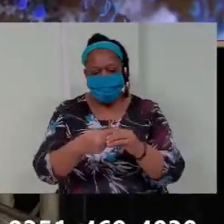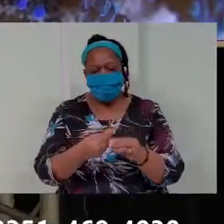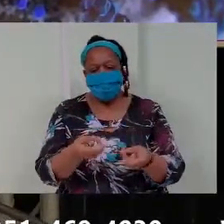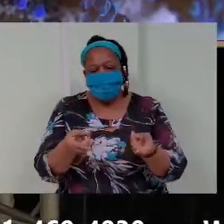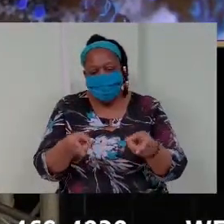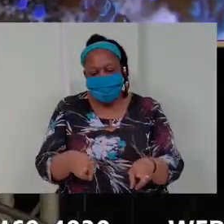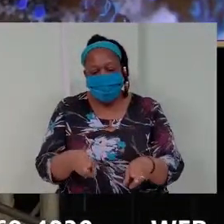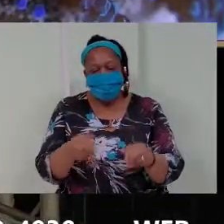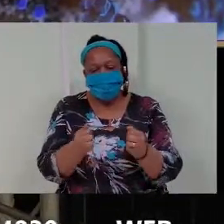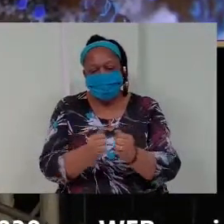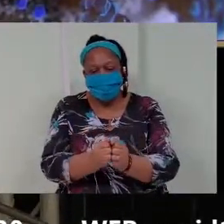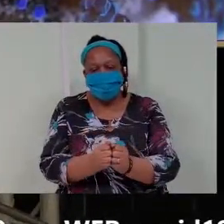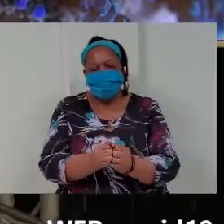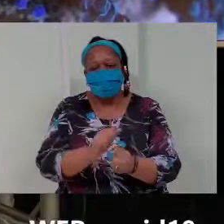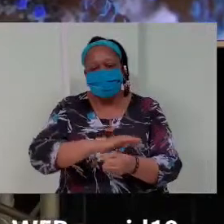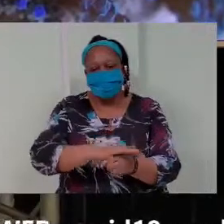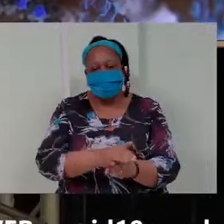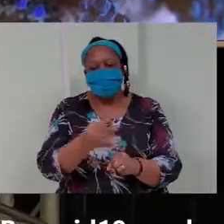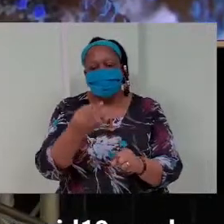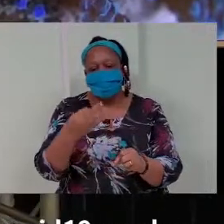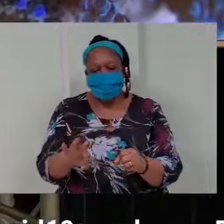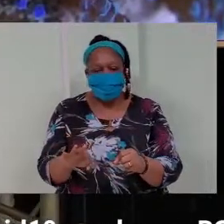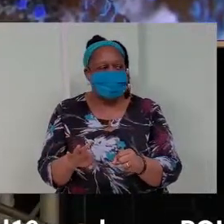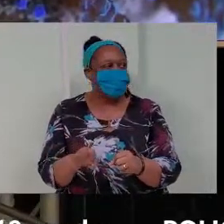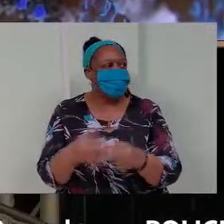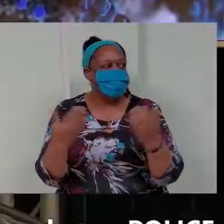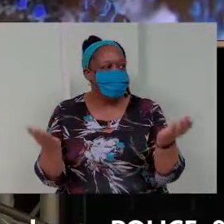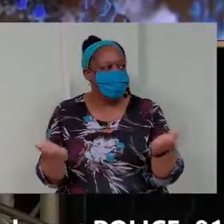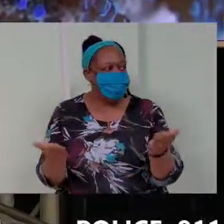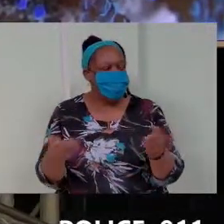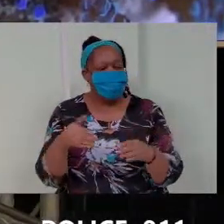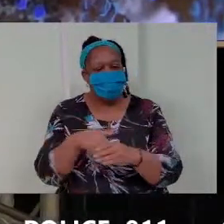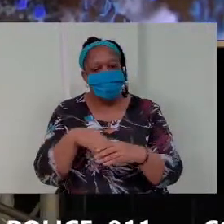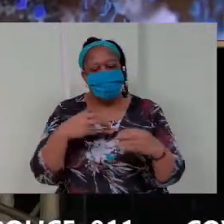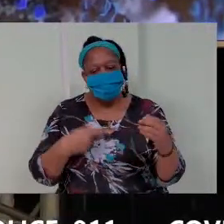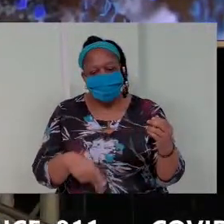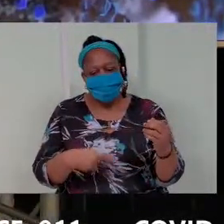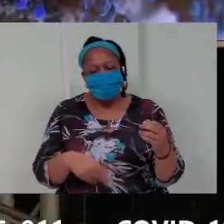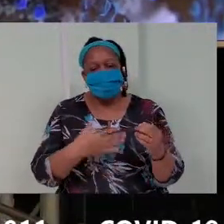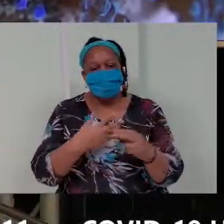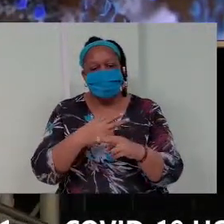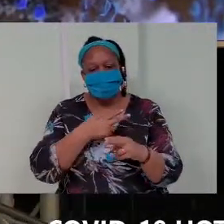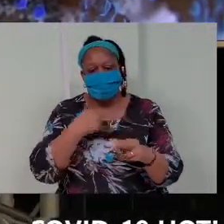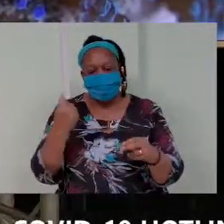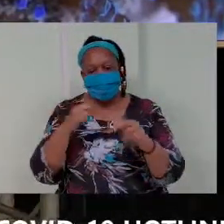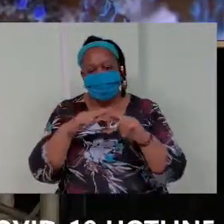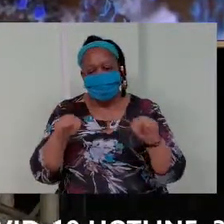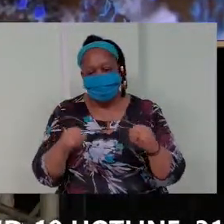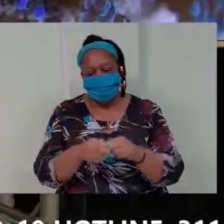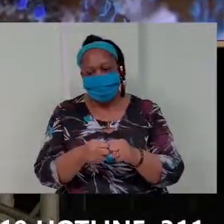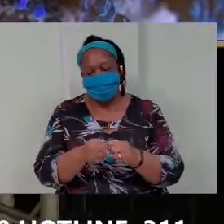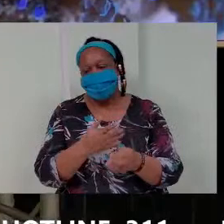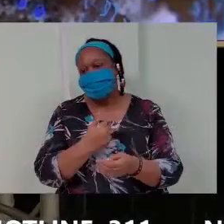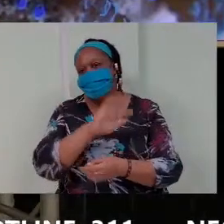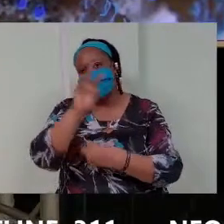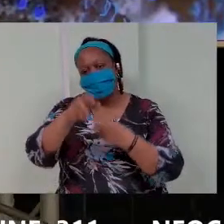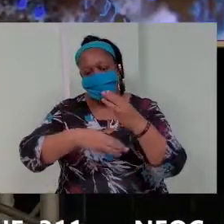the COVID-19 pandemic here in the Federation of St. Kitts and Nevis and